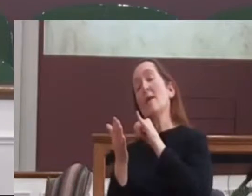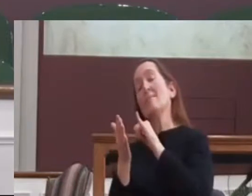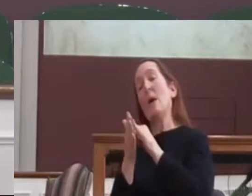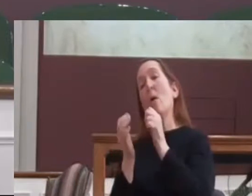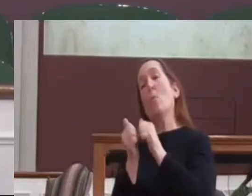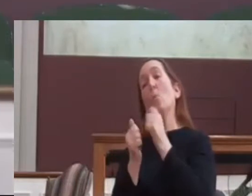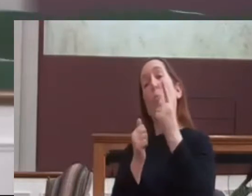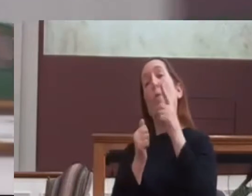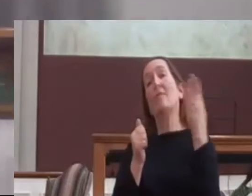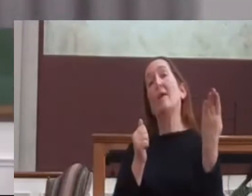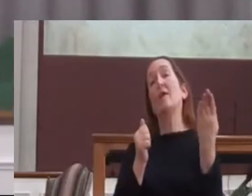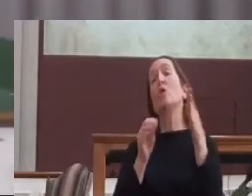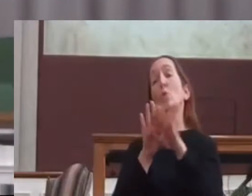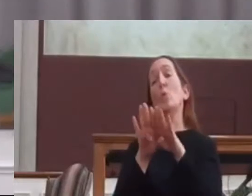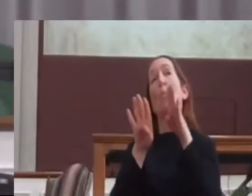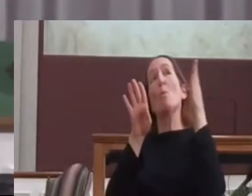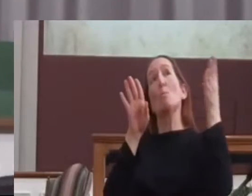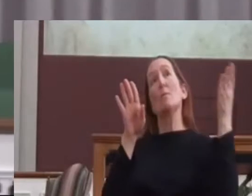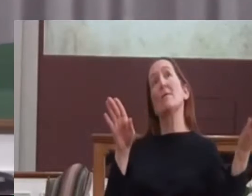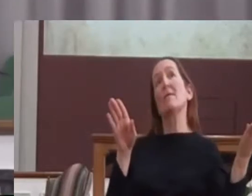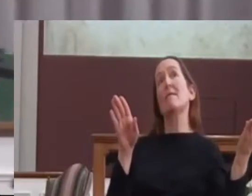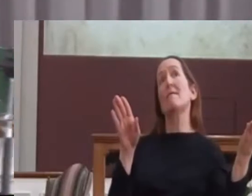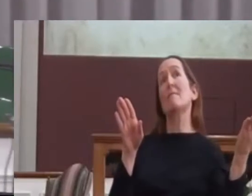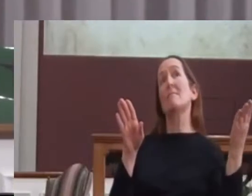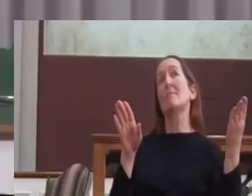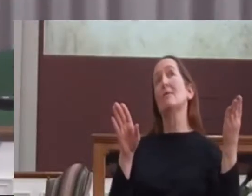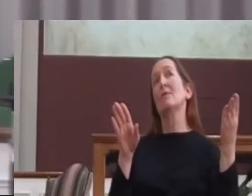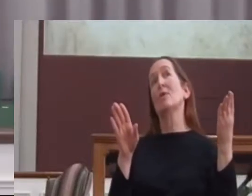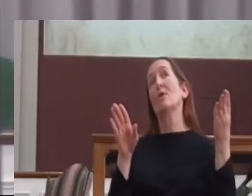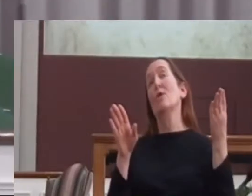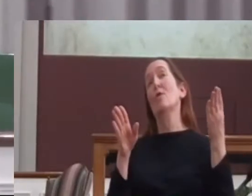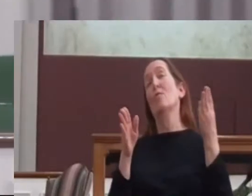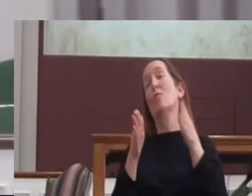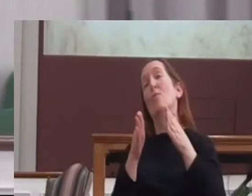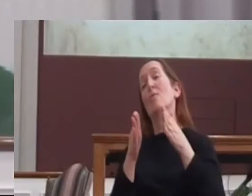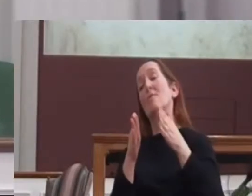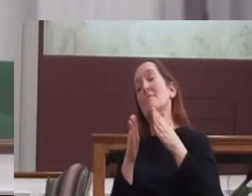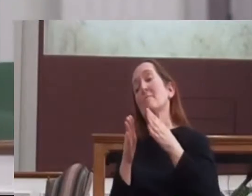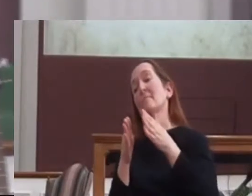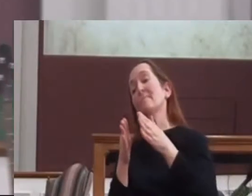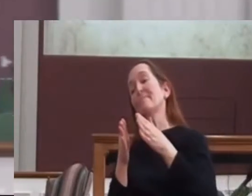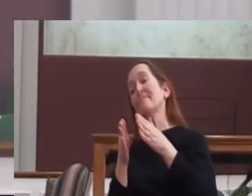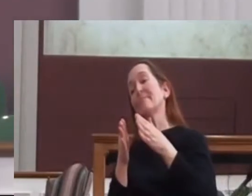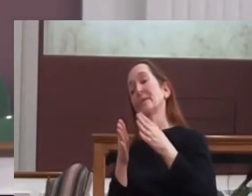you now open up the channel for that line to continually to be moved.